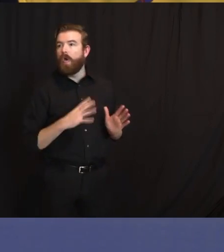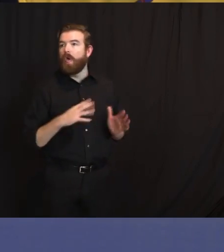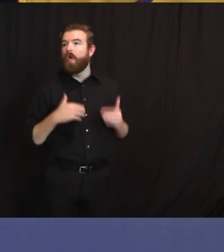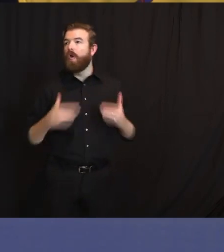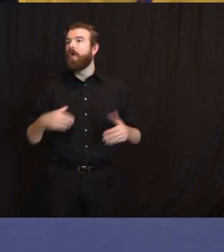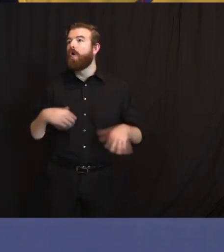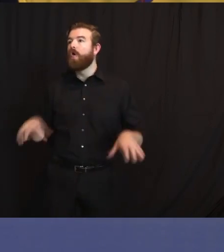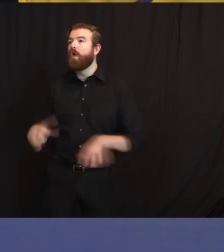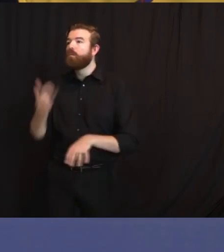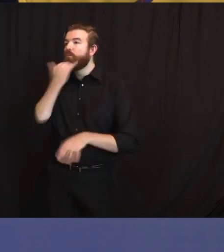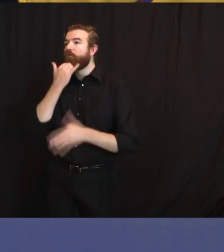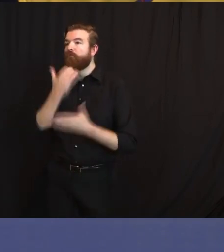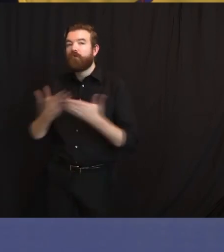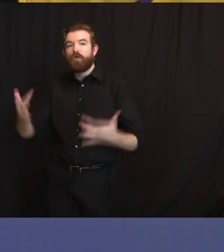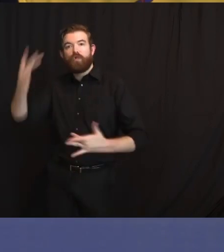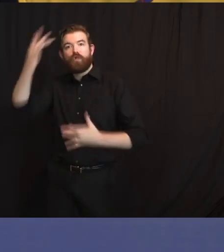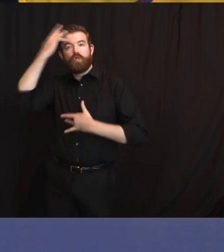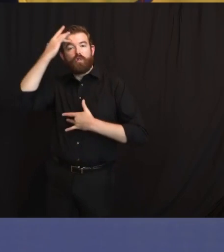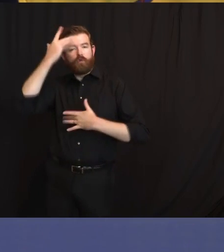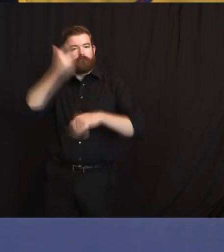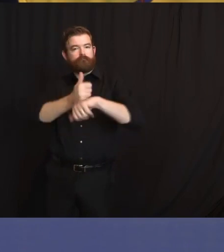you for asking that. Dustin,